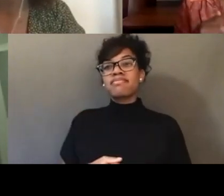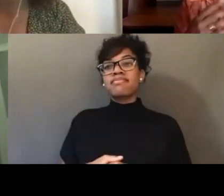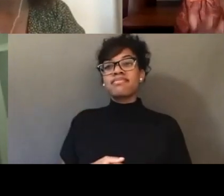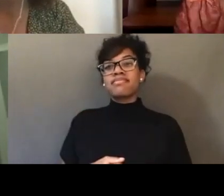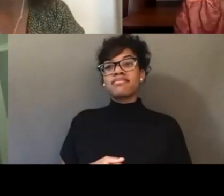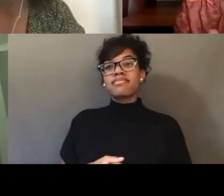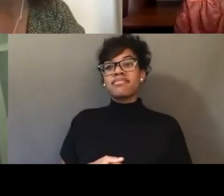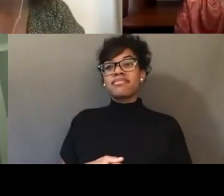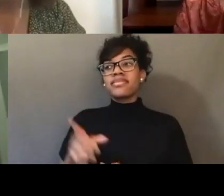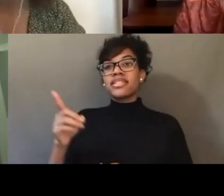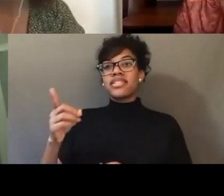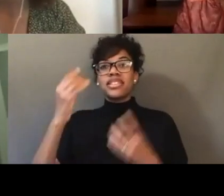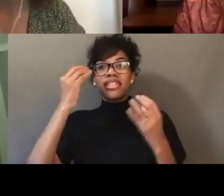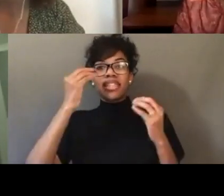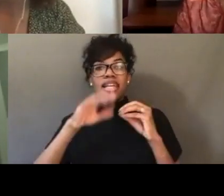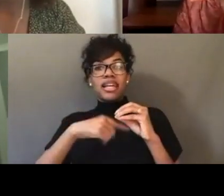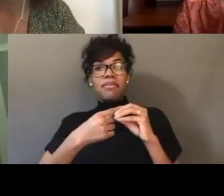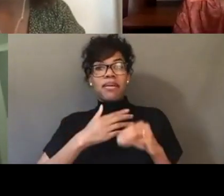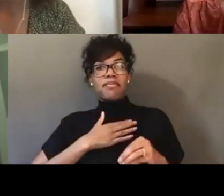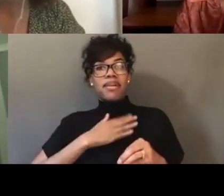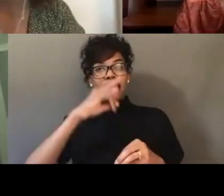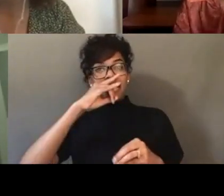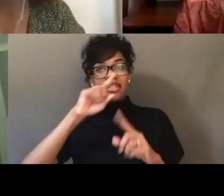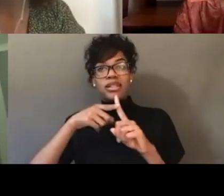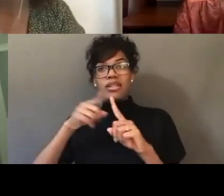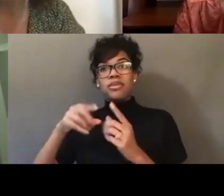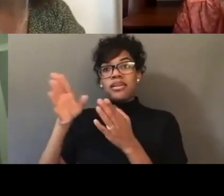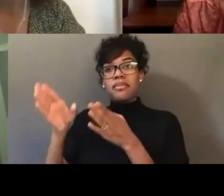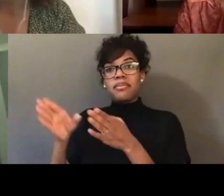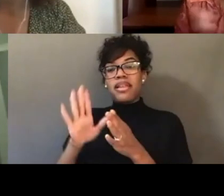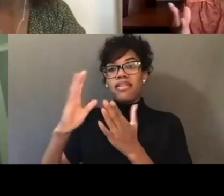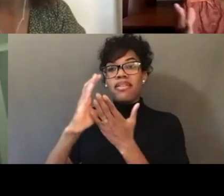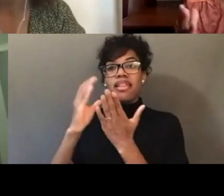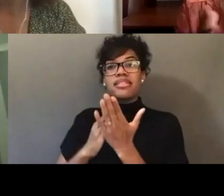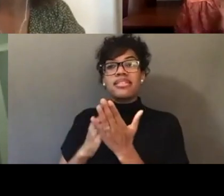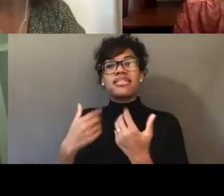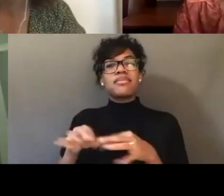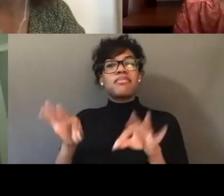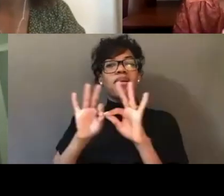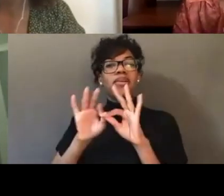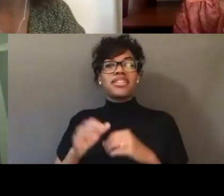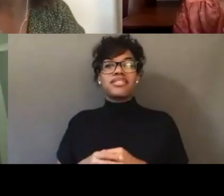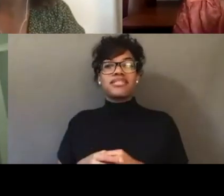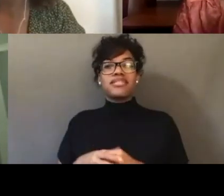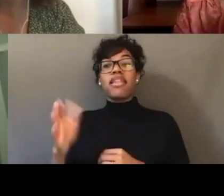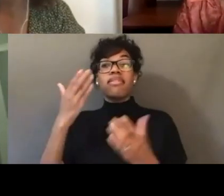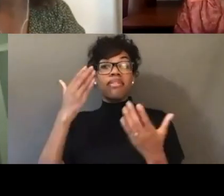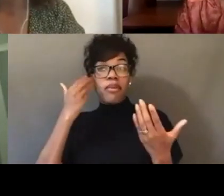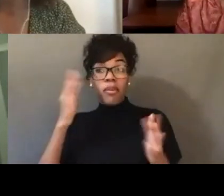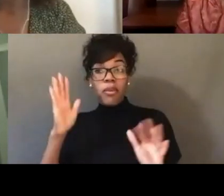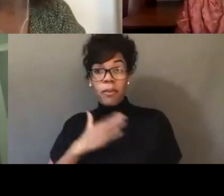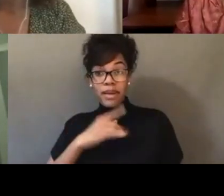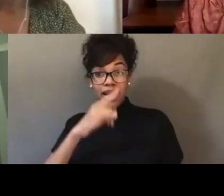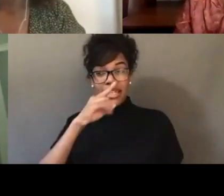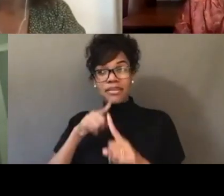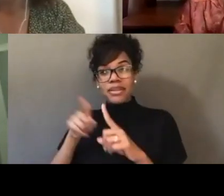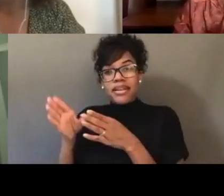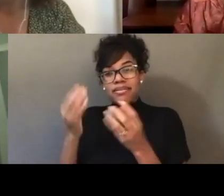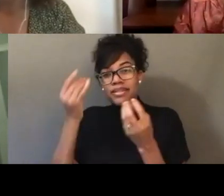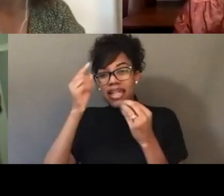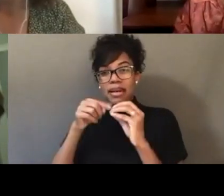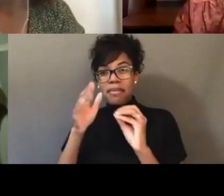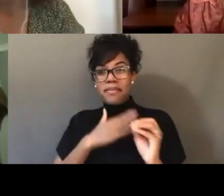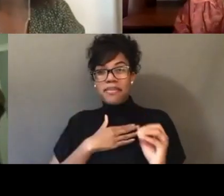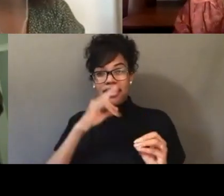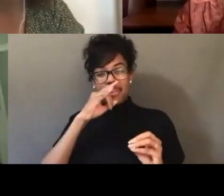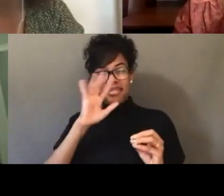and Nehemiah as they plan their lessons, even though they don't even know them. So yes, that's my advice.